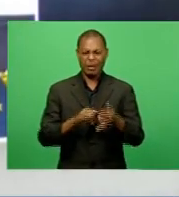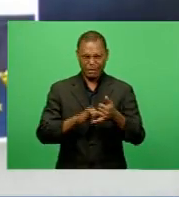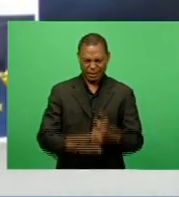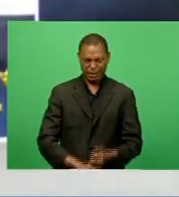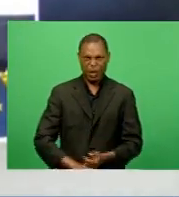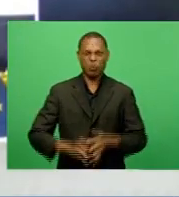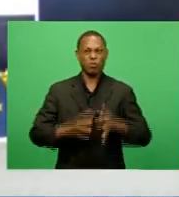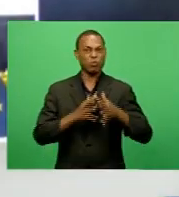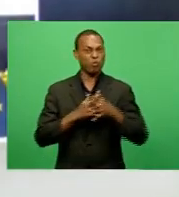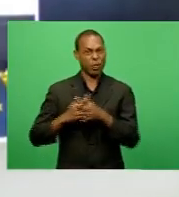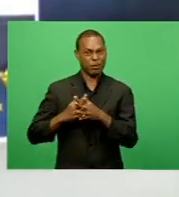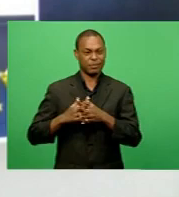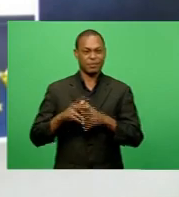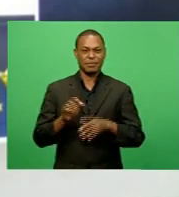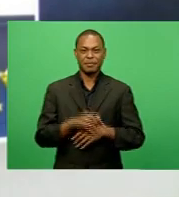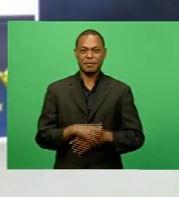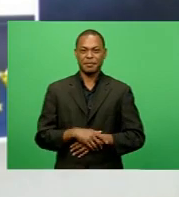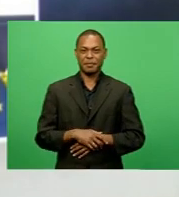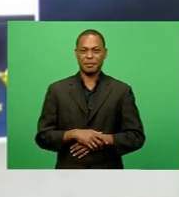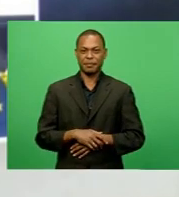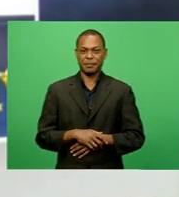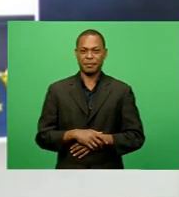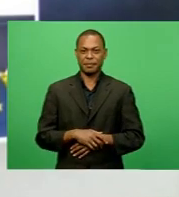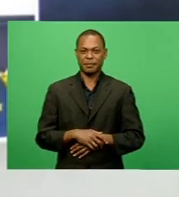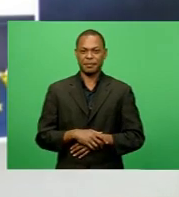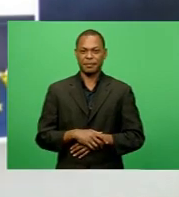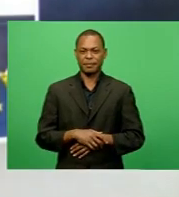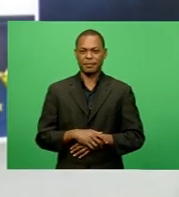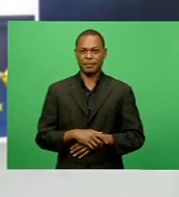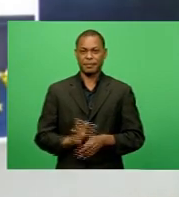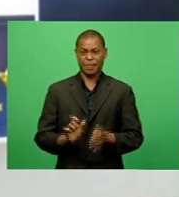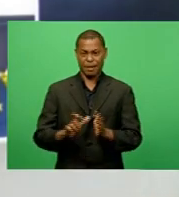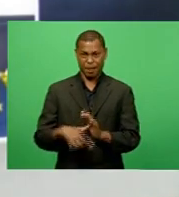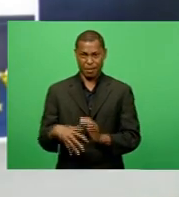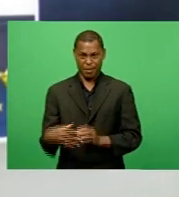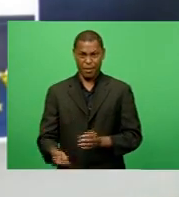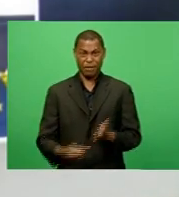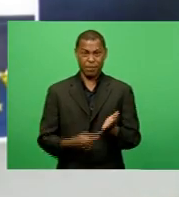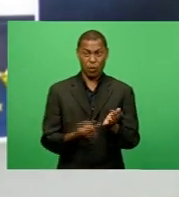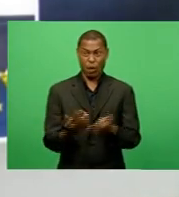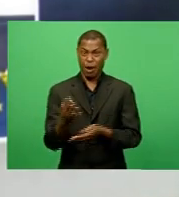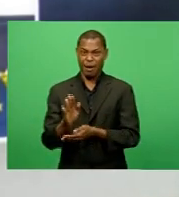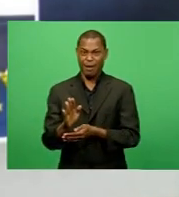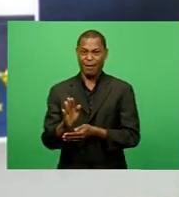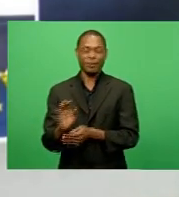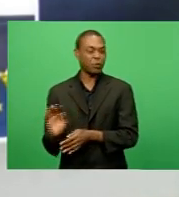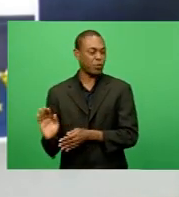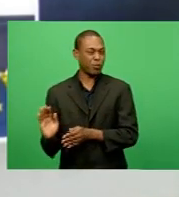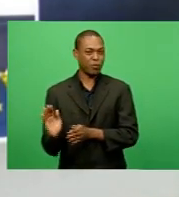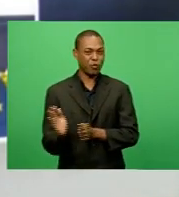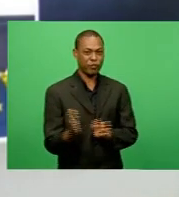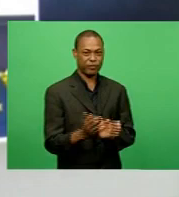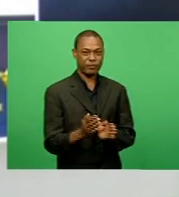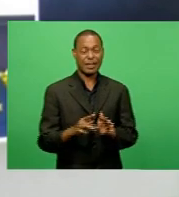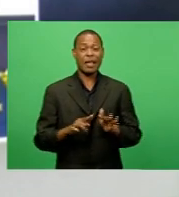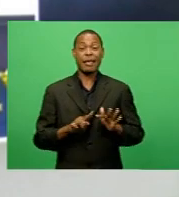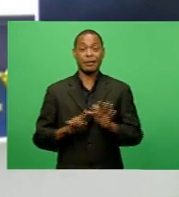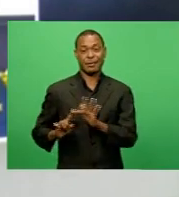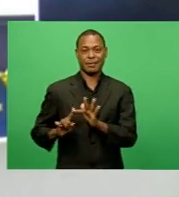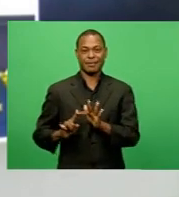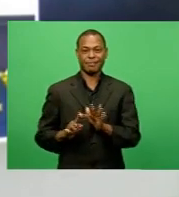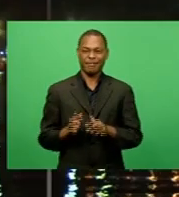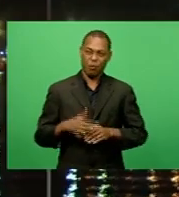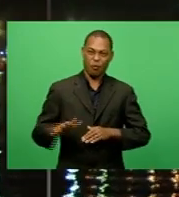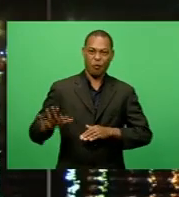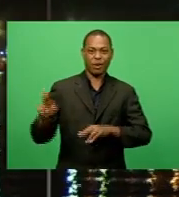track. Once it lies over the Tonga, southern Tonga, it will turn and move southeastwards, away from the